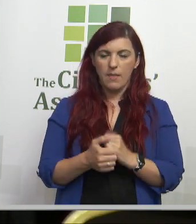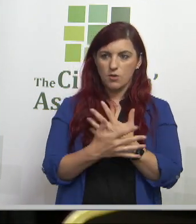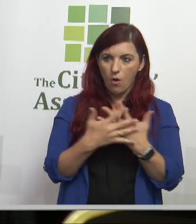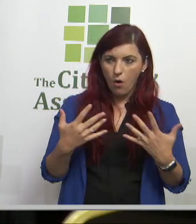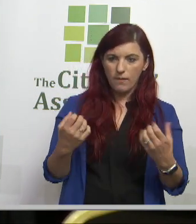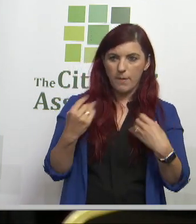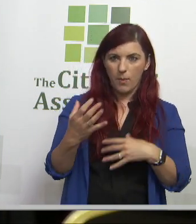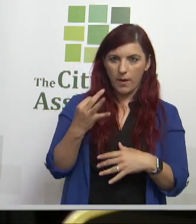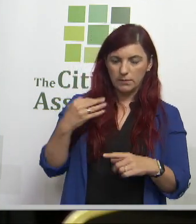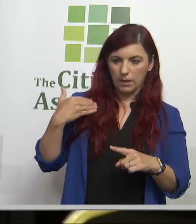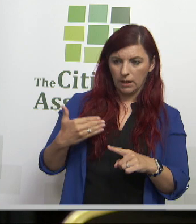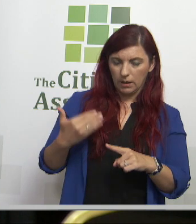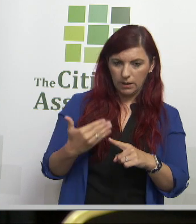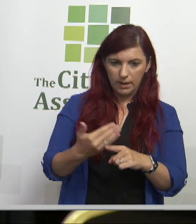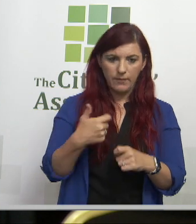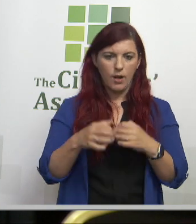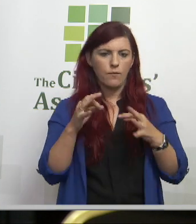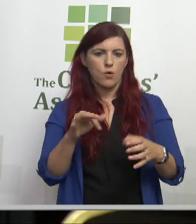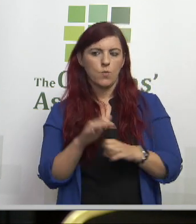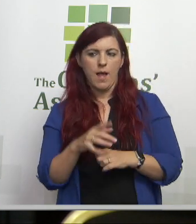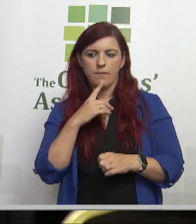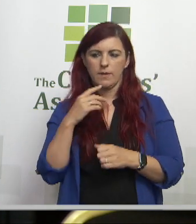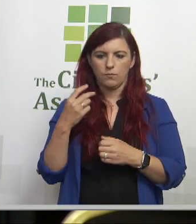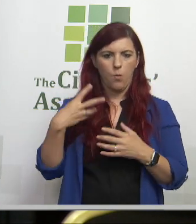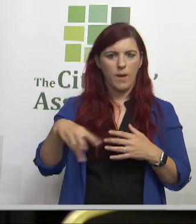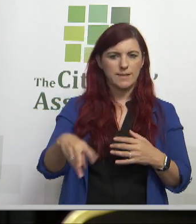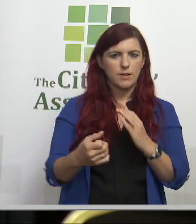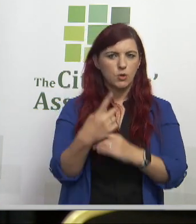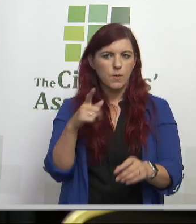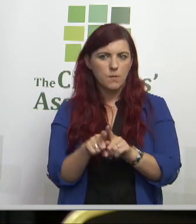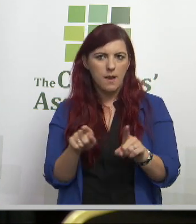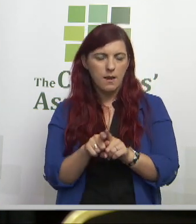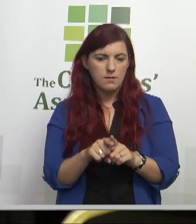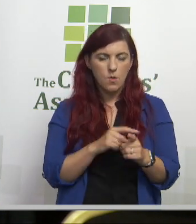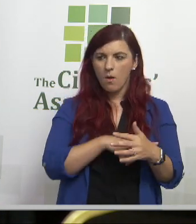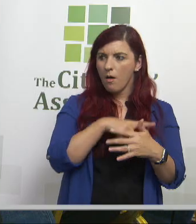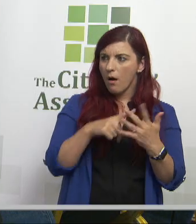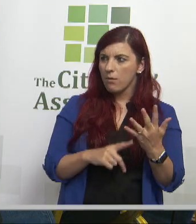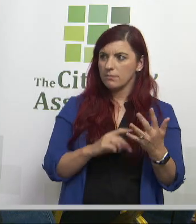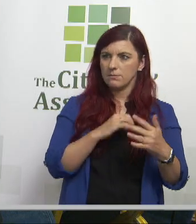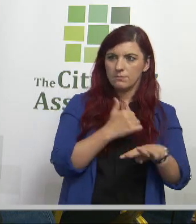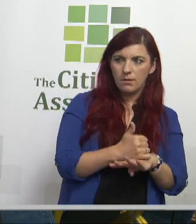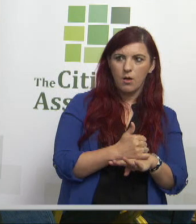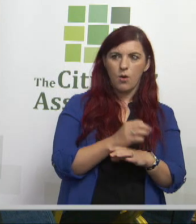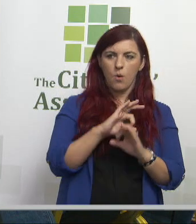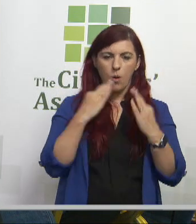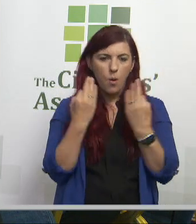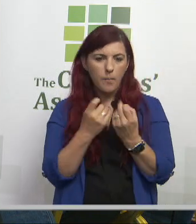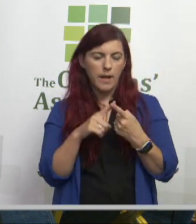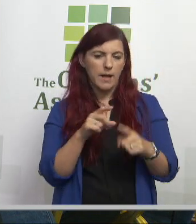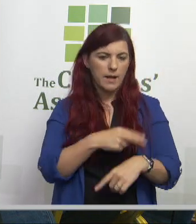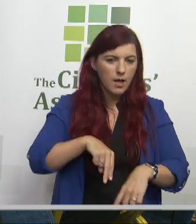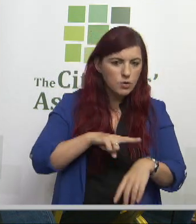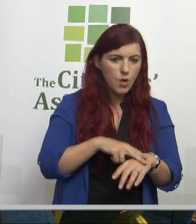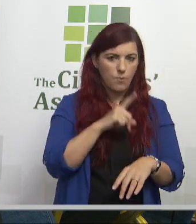time. And then, of course, we have this pollution and waste problem. And these things are expressed always very globally and nationally, but when it comes to the local level